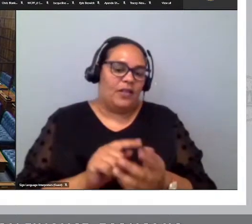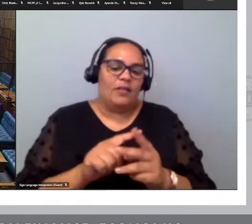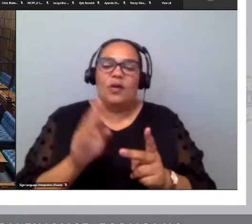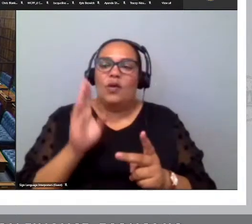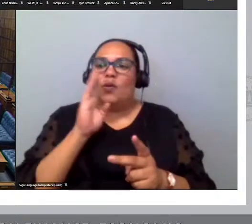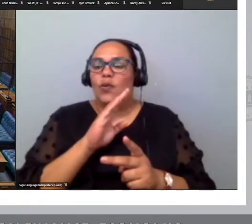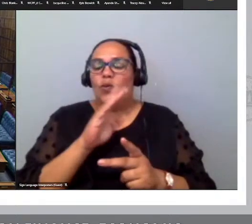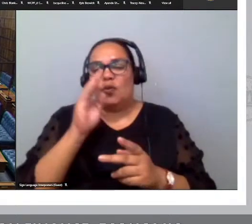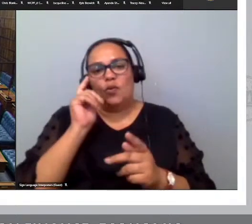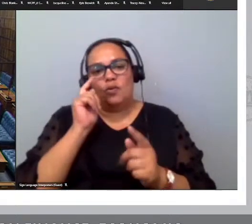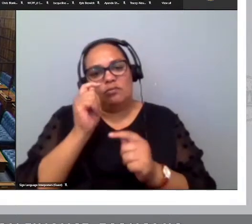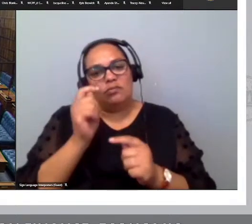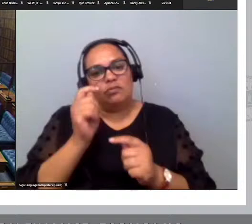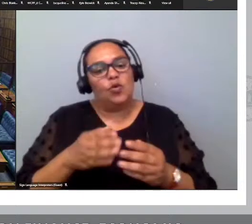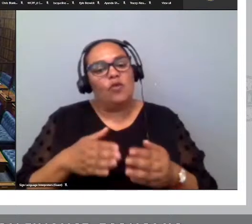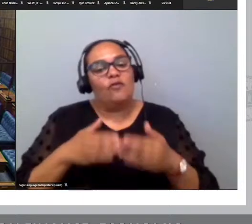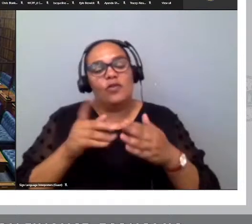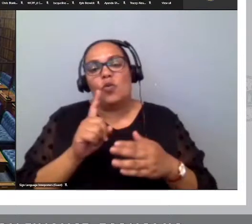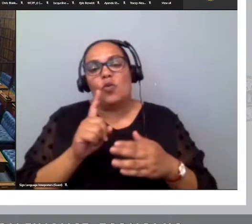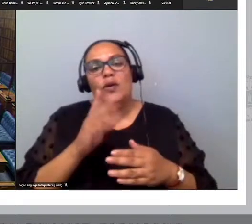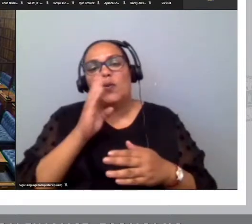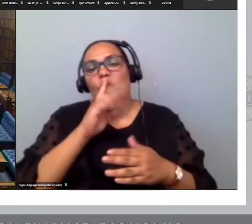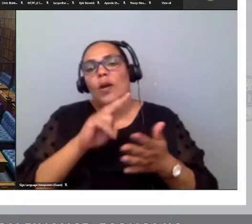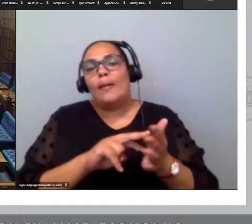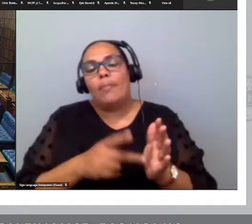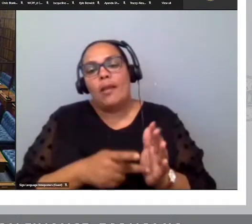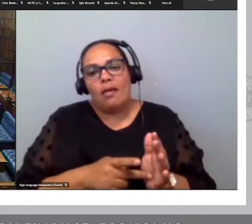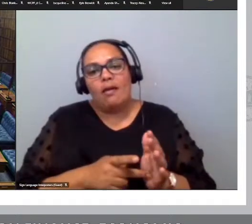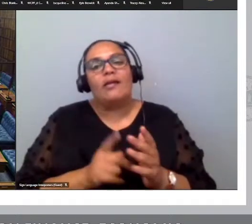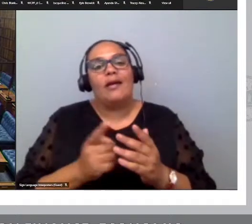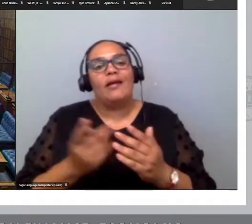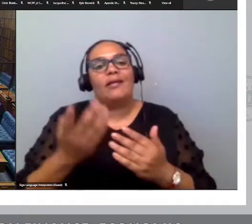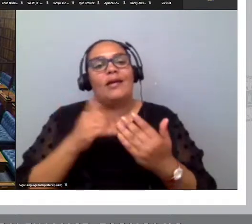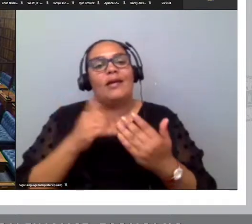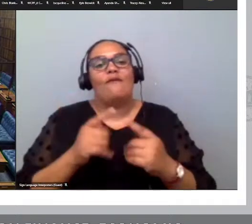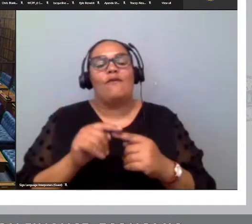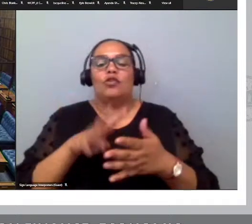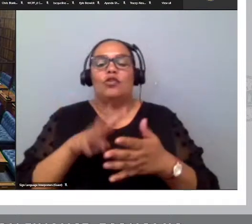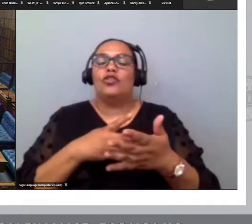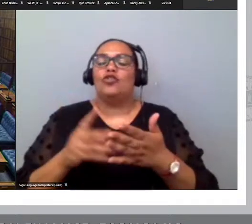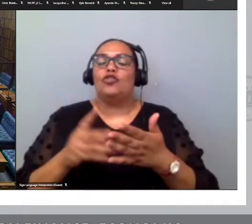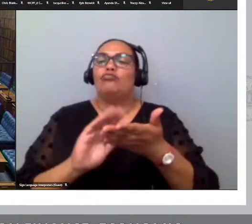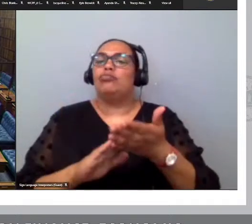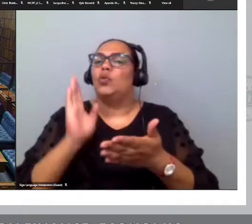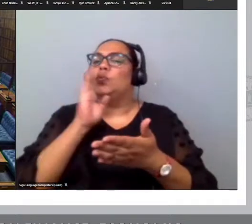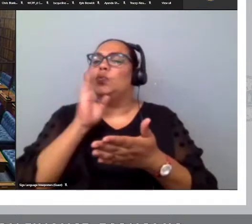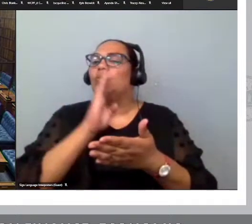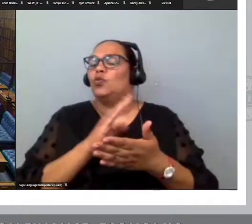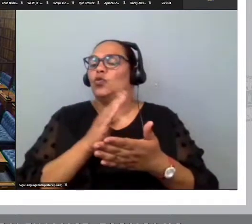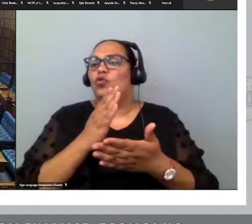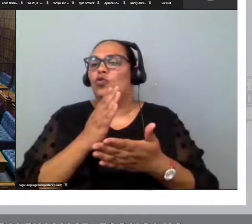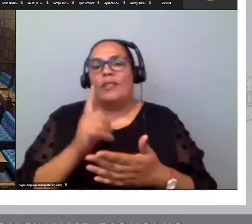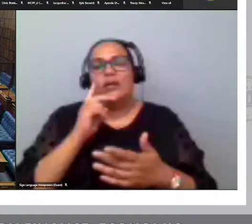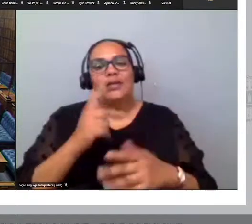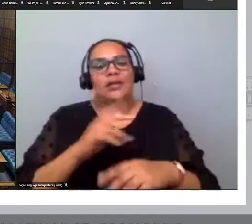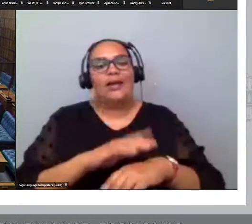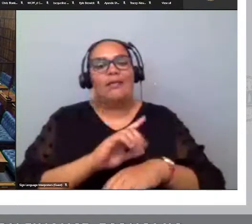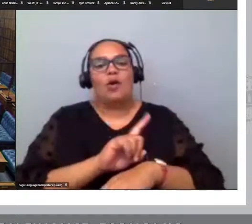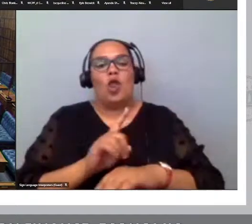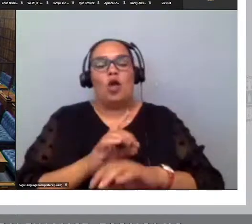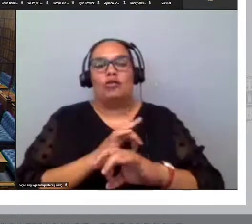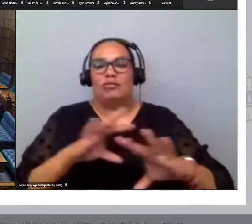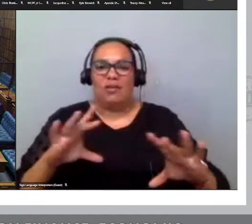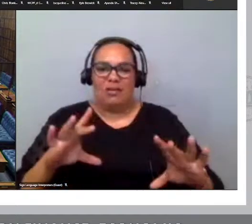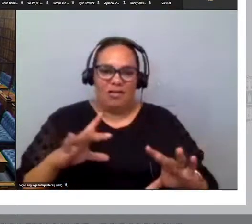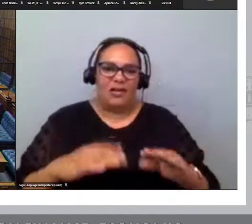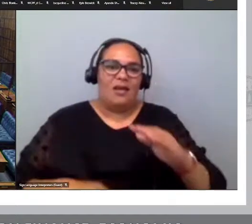recognize the vessel that is unplanned and then comes for an unscheduled stop they will see that as a Time Clock start